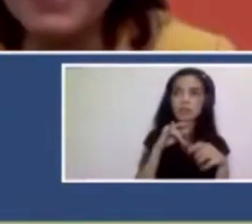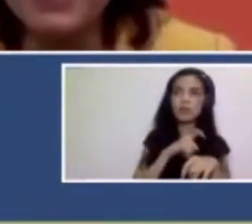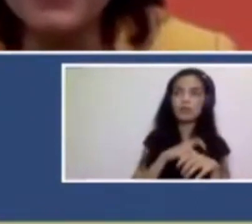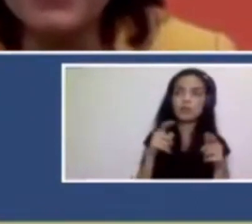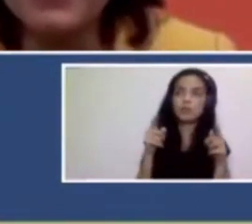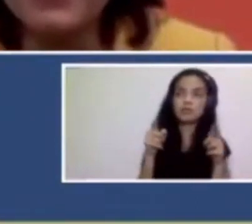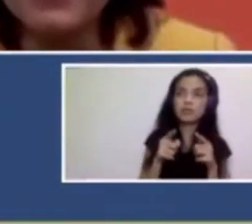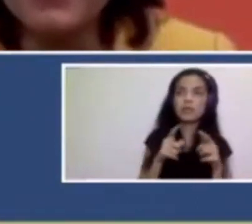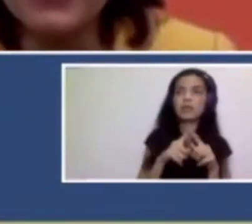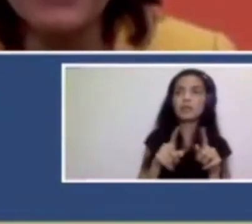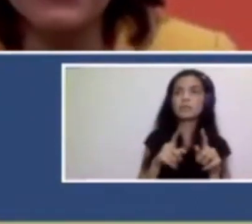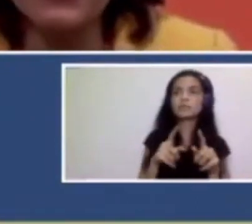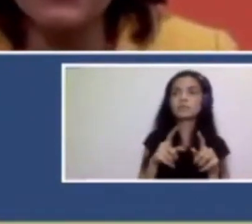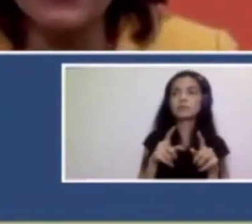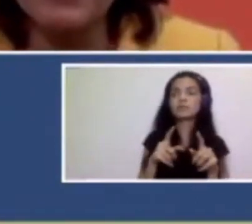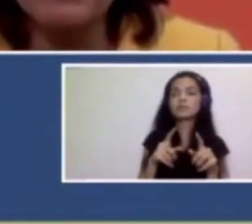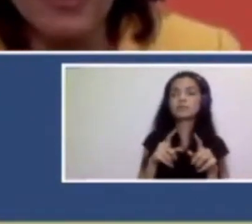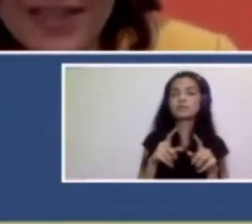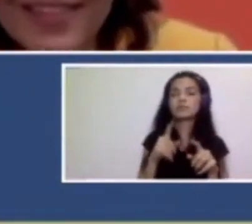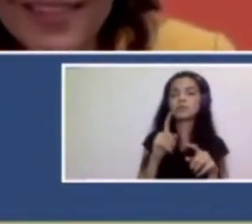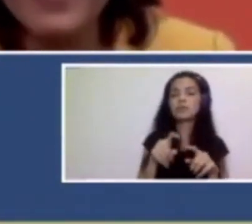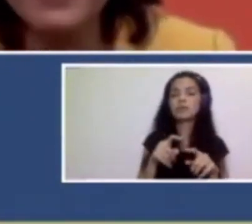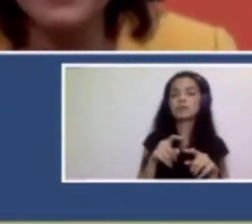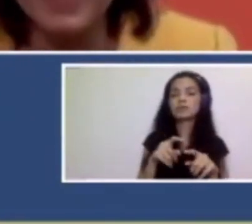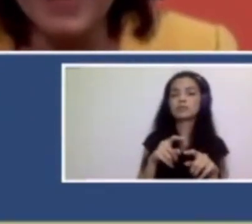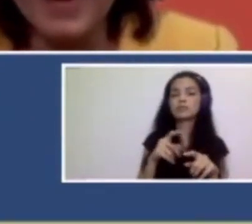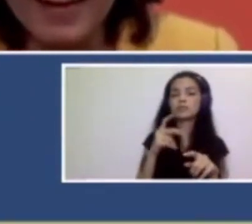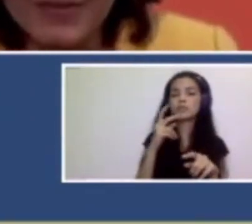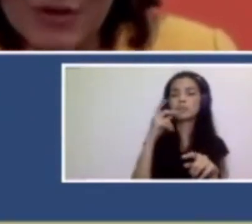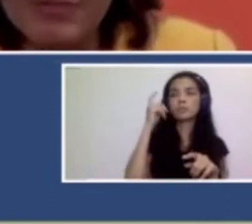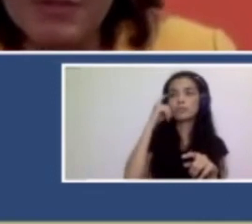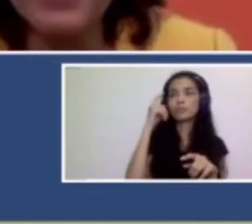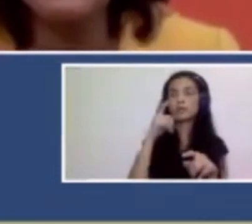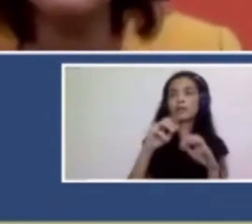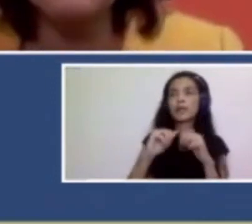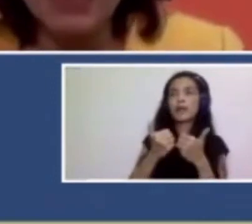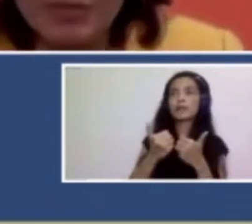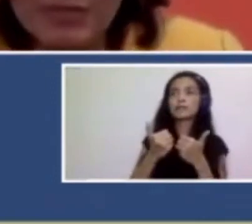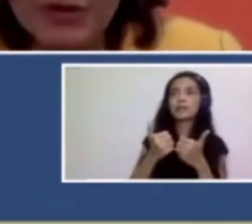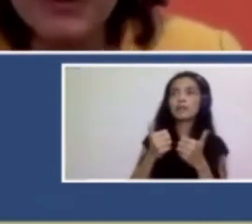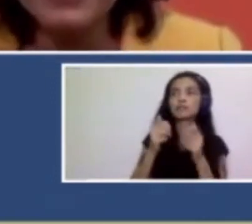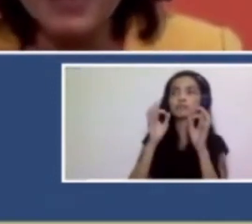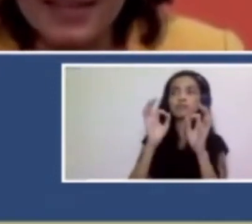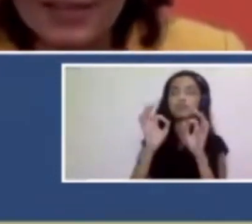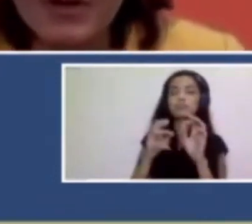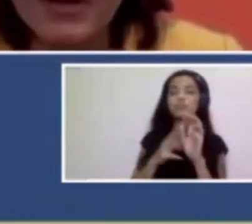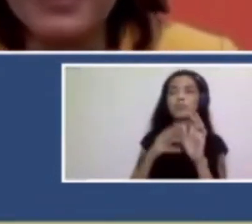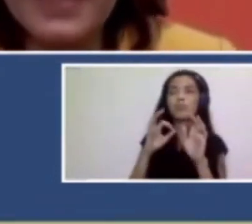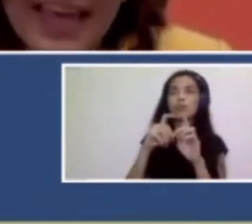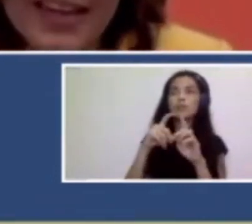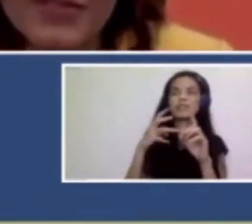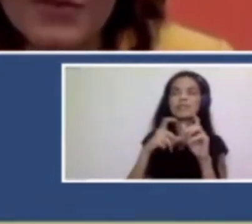English? You have to look for a more modest outcome, maybe smaller people to ask and in a